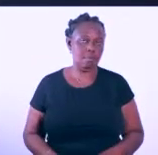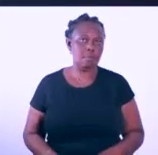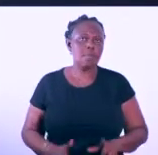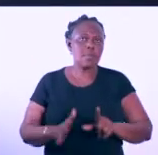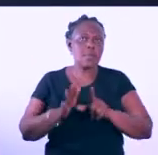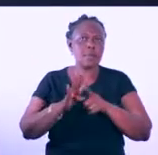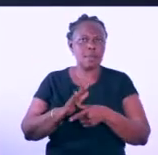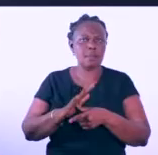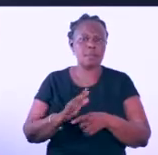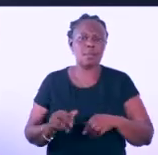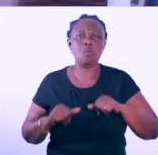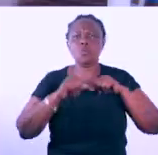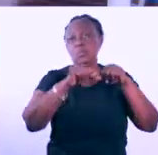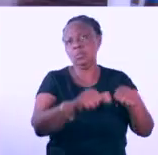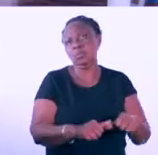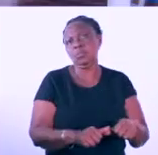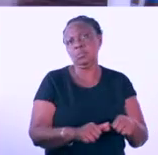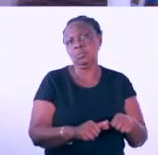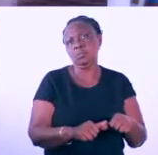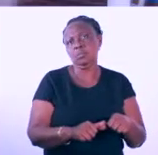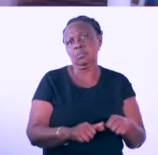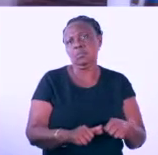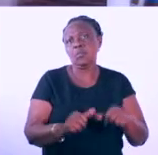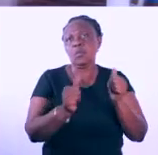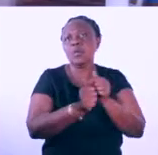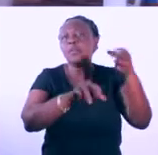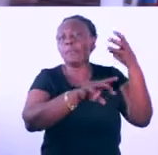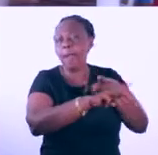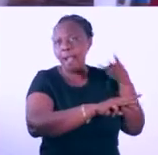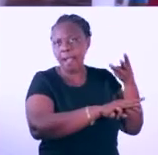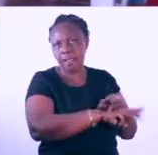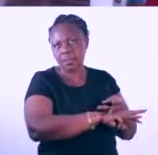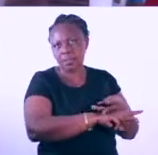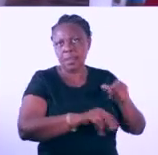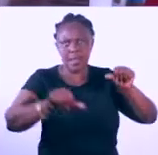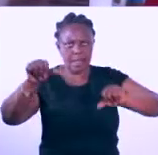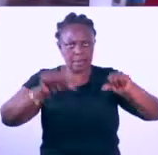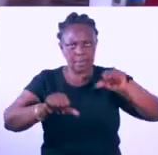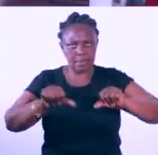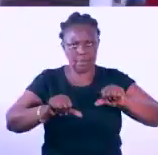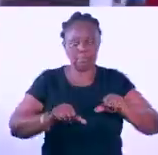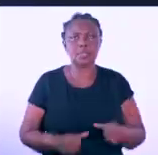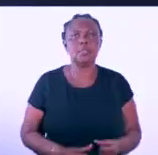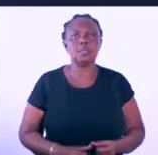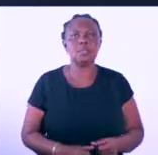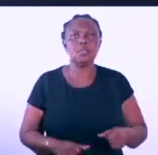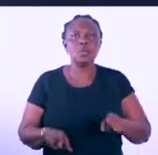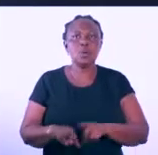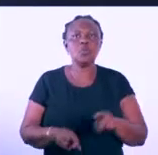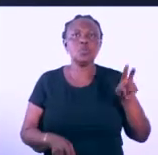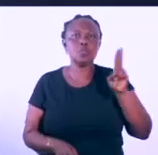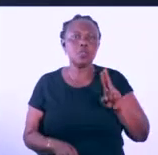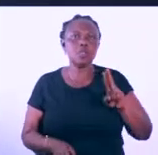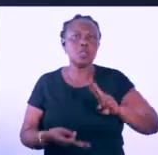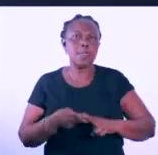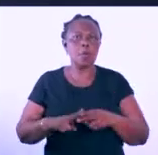Then we went on with the mathematics assessment. I also used the version